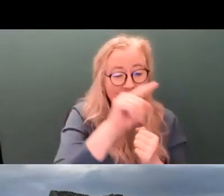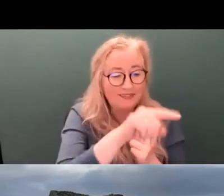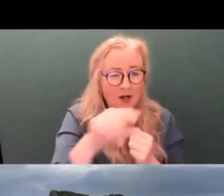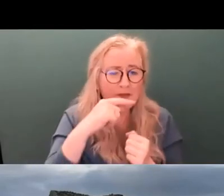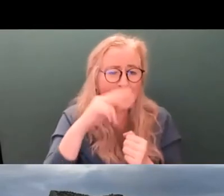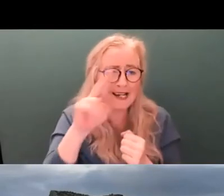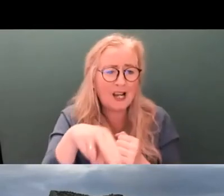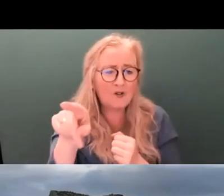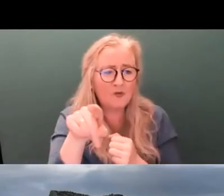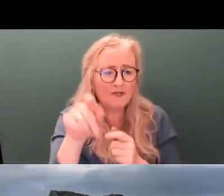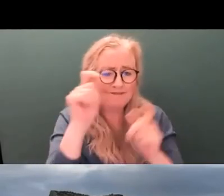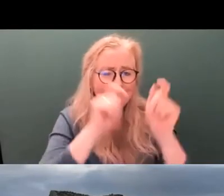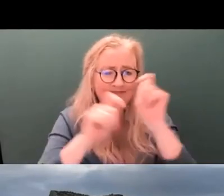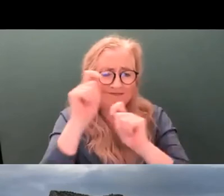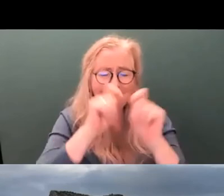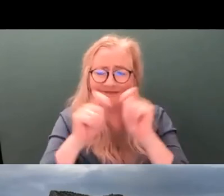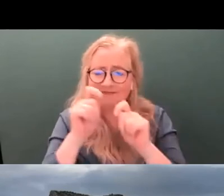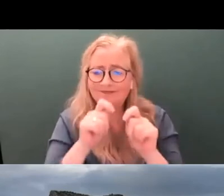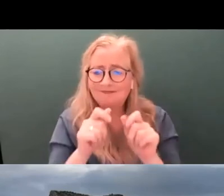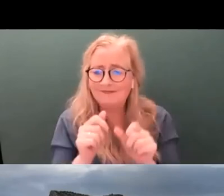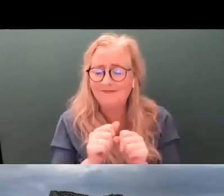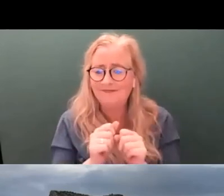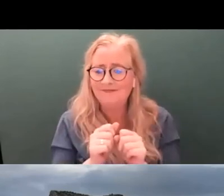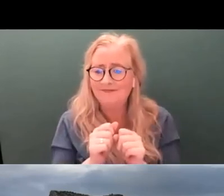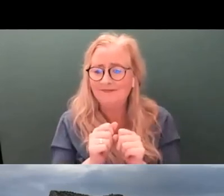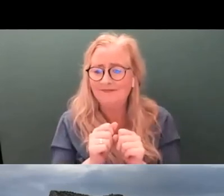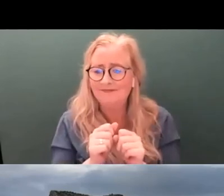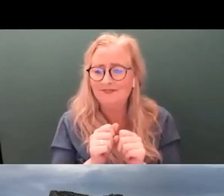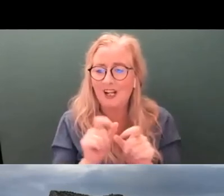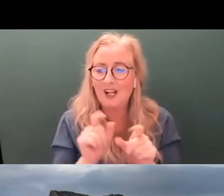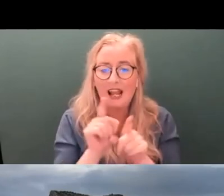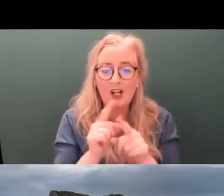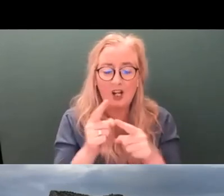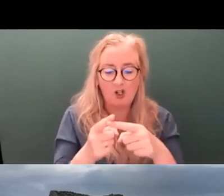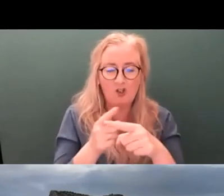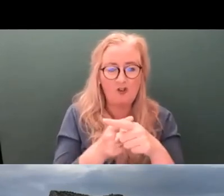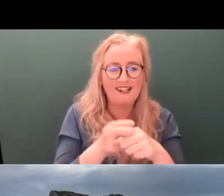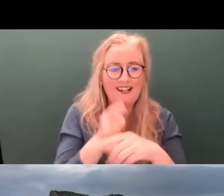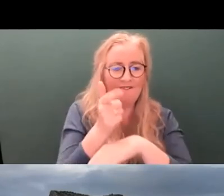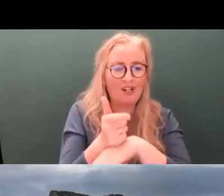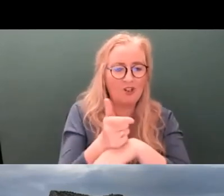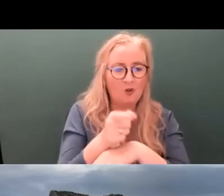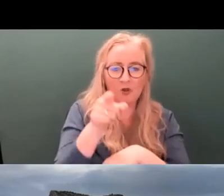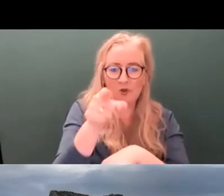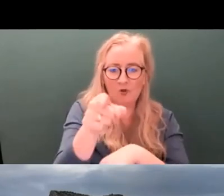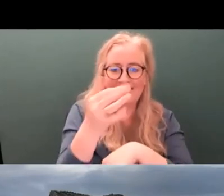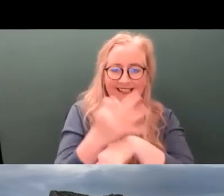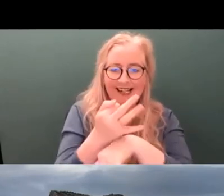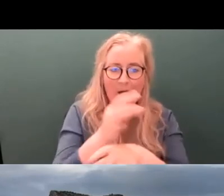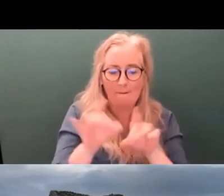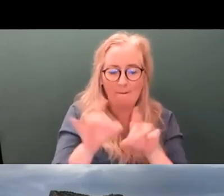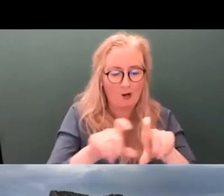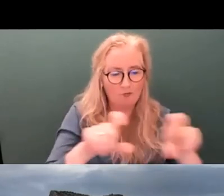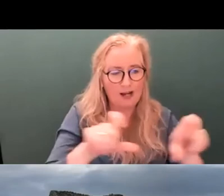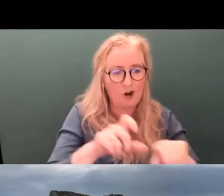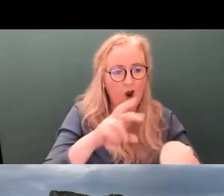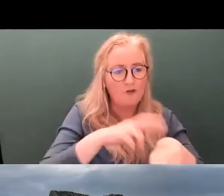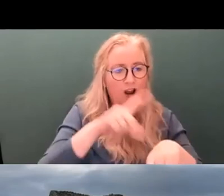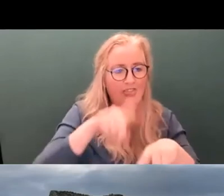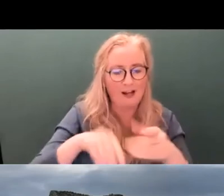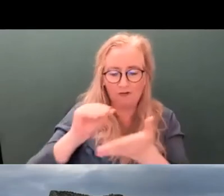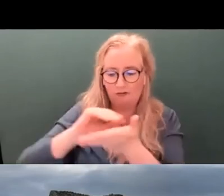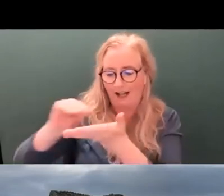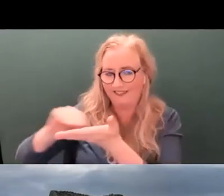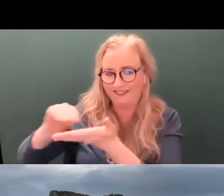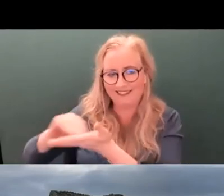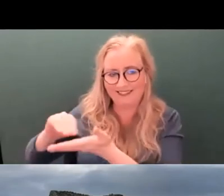for a moment. The idea perhaps of seeing a little short video of you and your dad making bricks as opposed to you writing it down. Yeah. And I